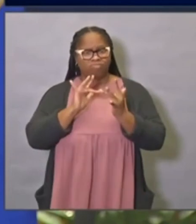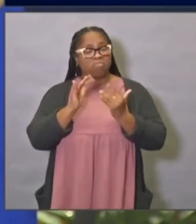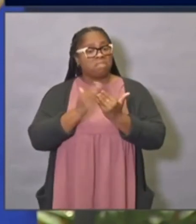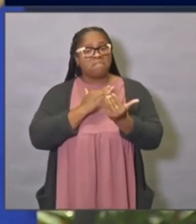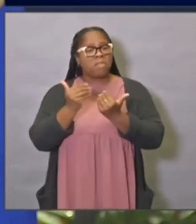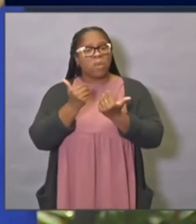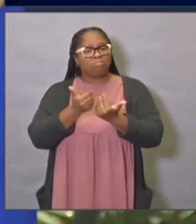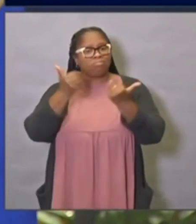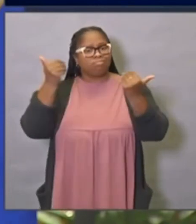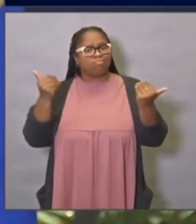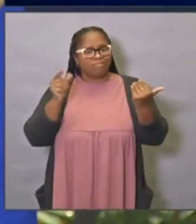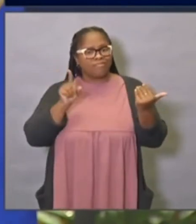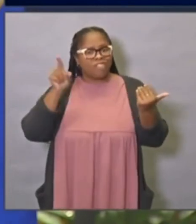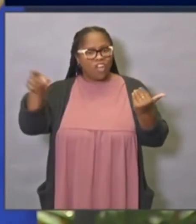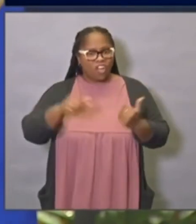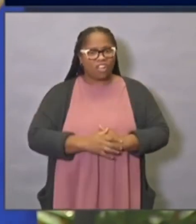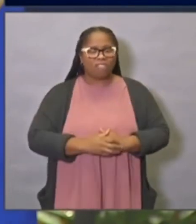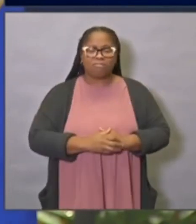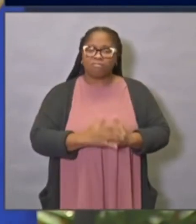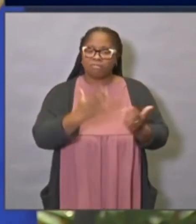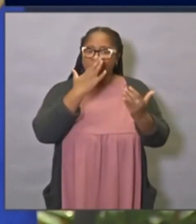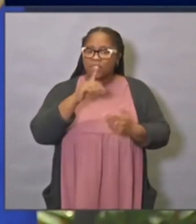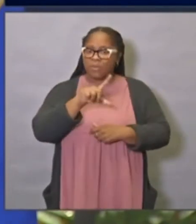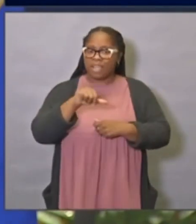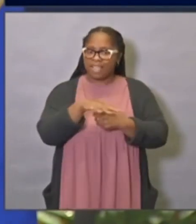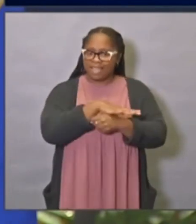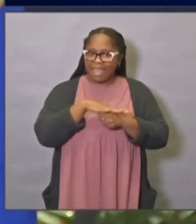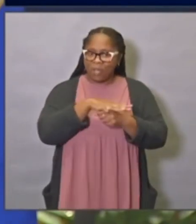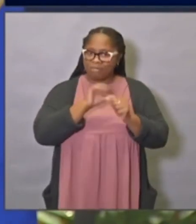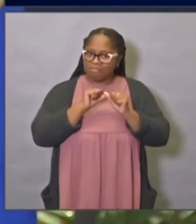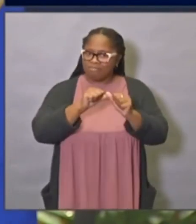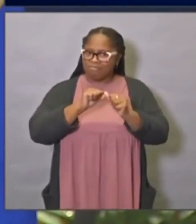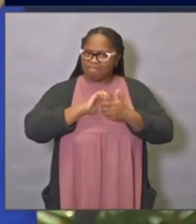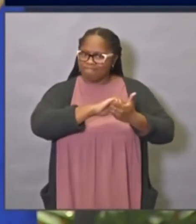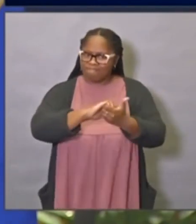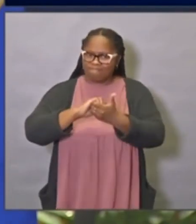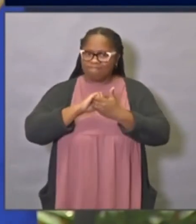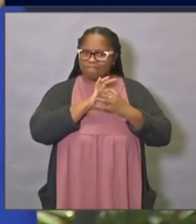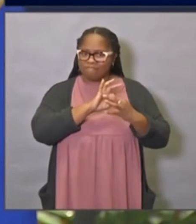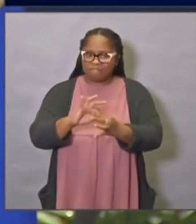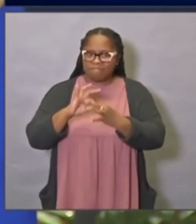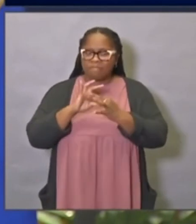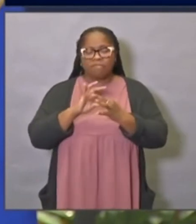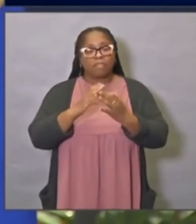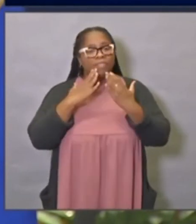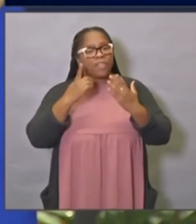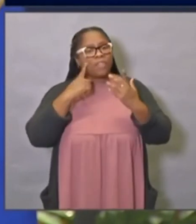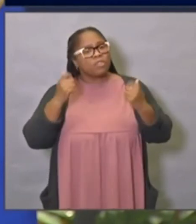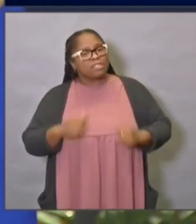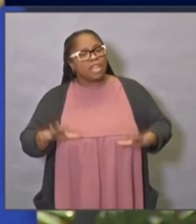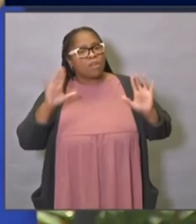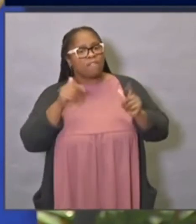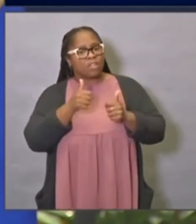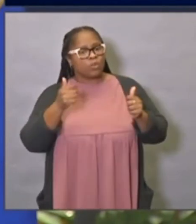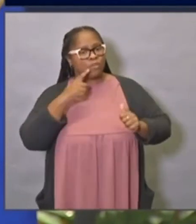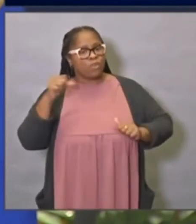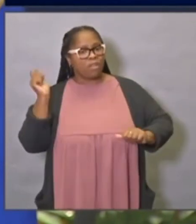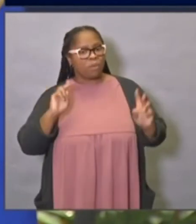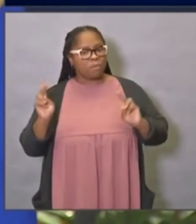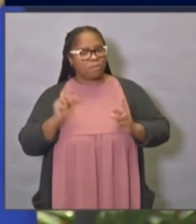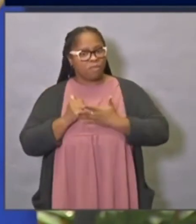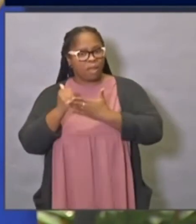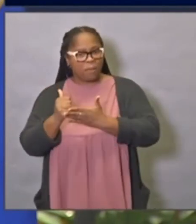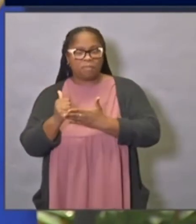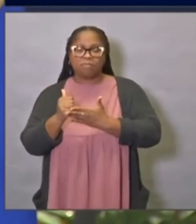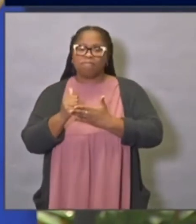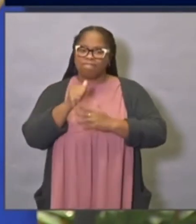afar. Thank you, LA County, for continuing to work together, for sacrificing for others, and doing what it takes to get through this